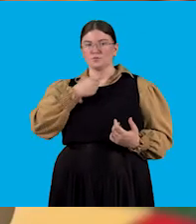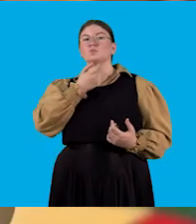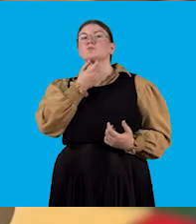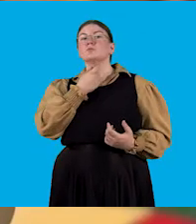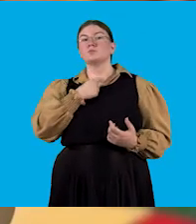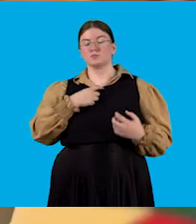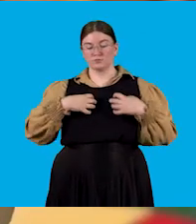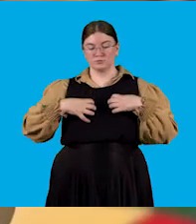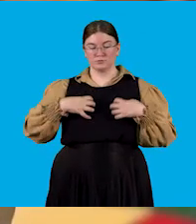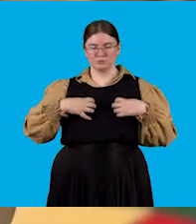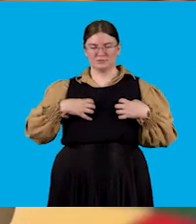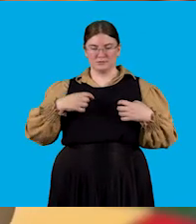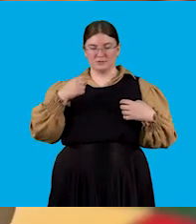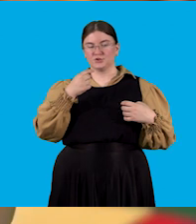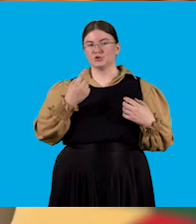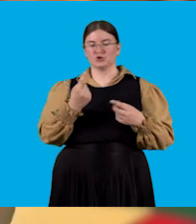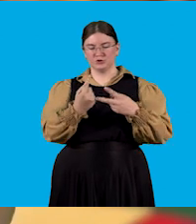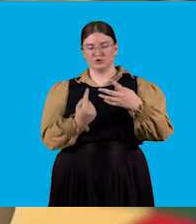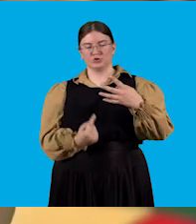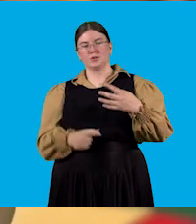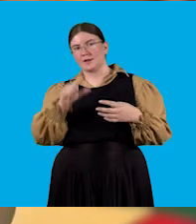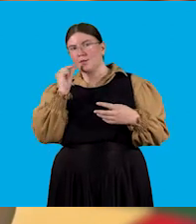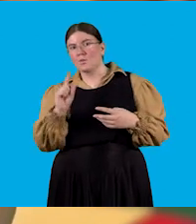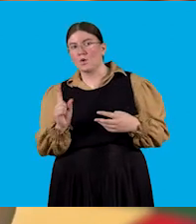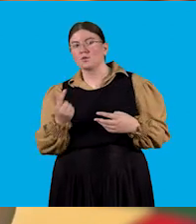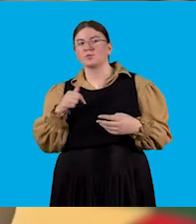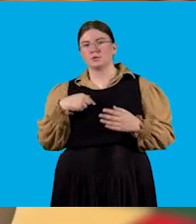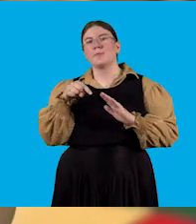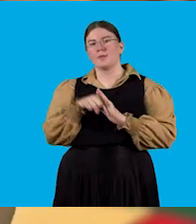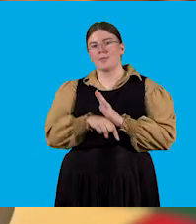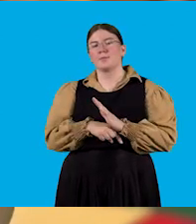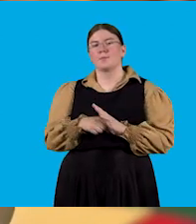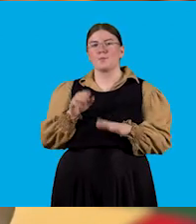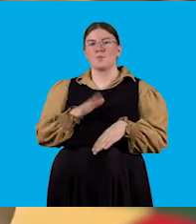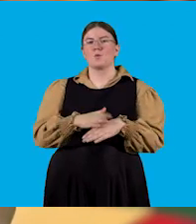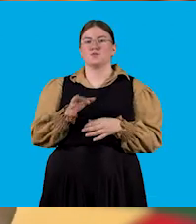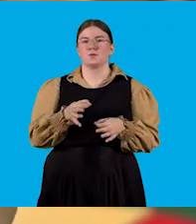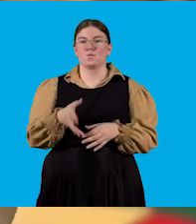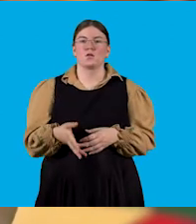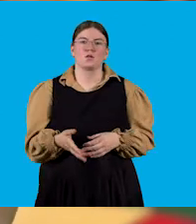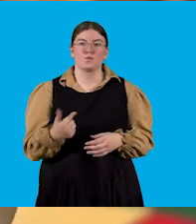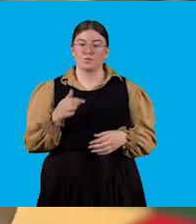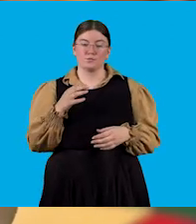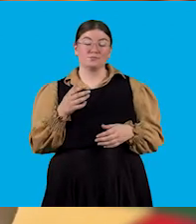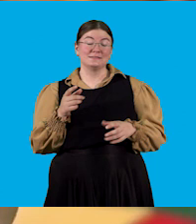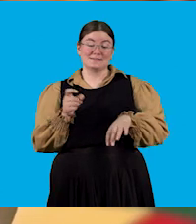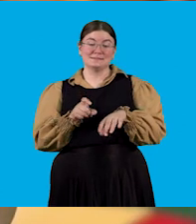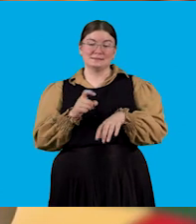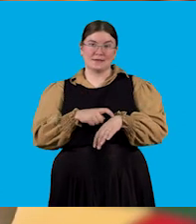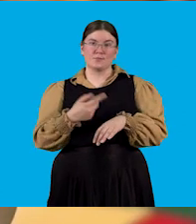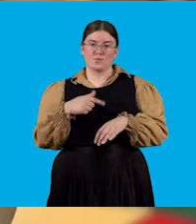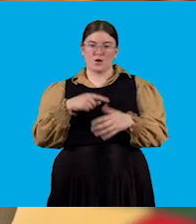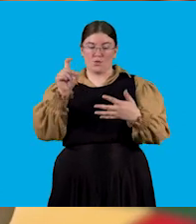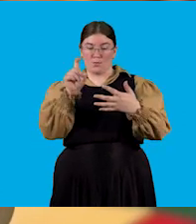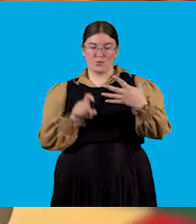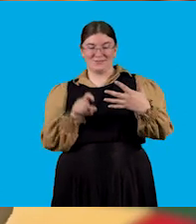those organs and the different tissues in more detail when we look at the components, as well as the components and